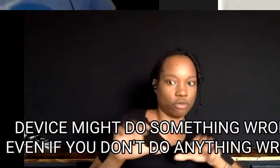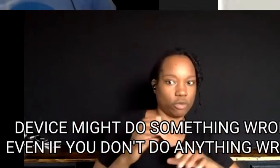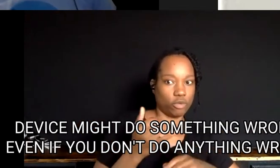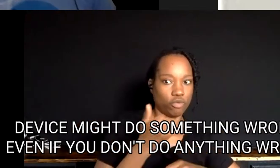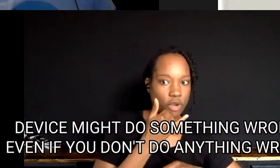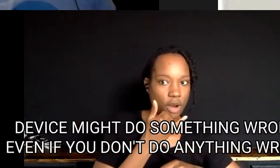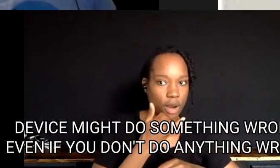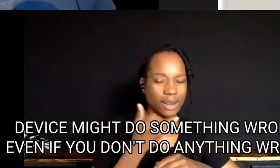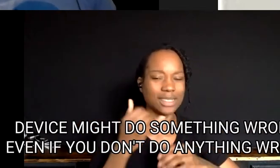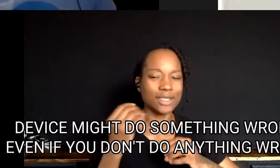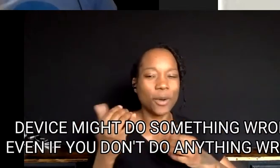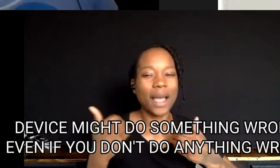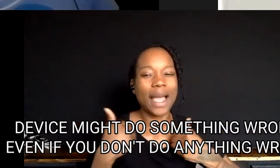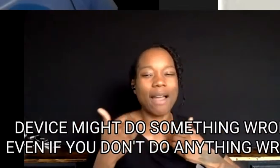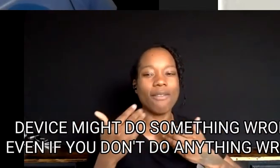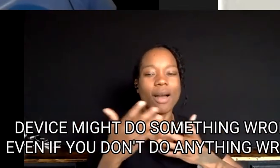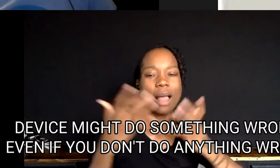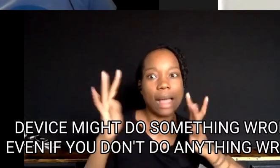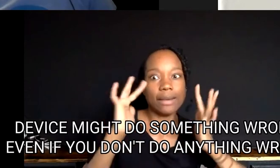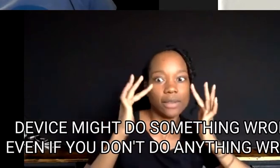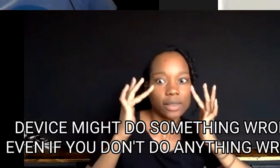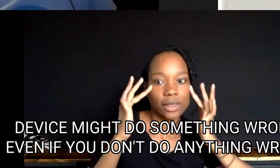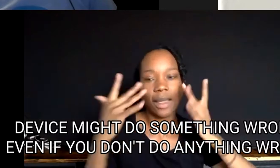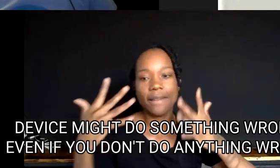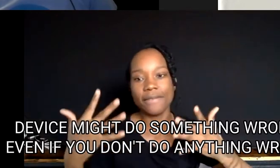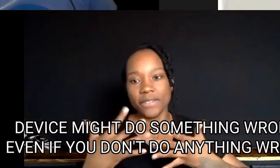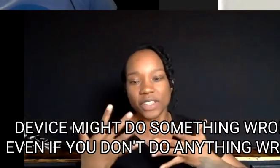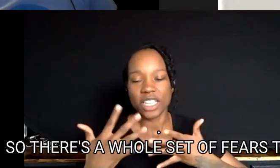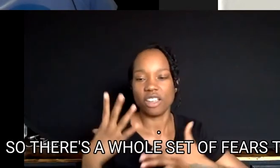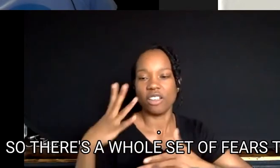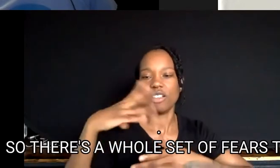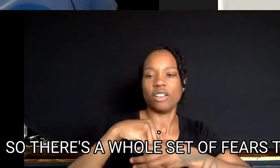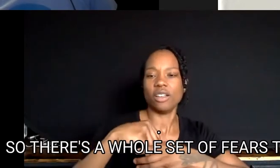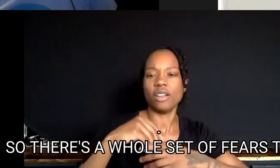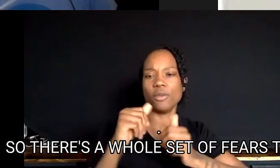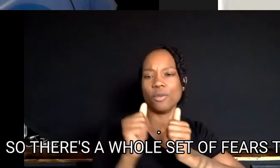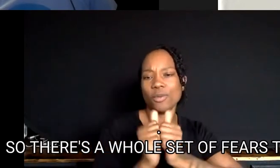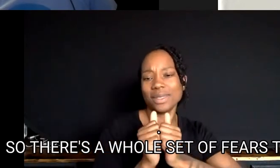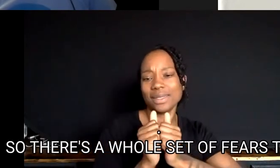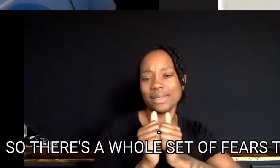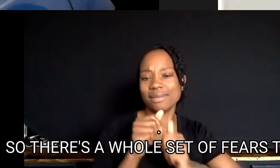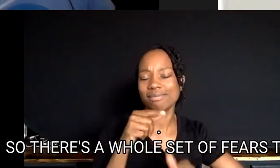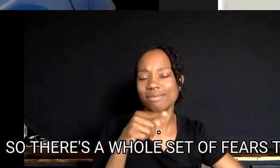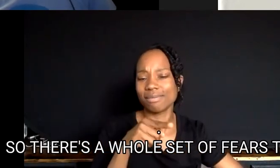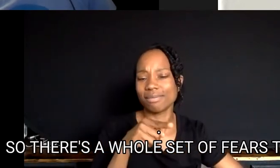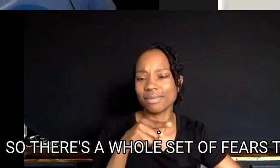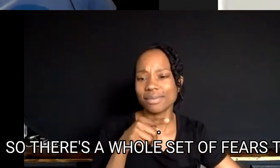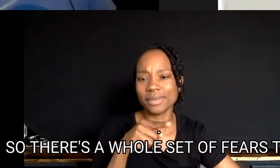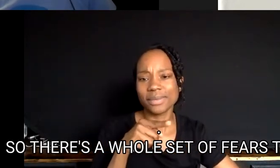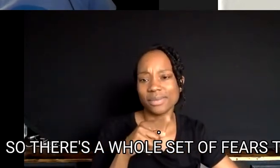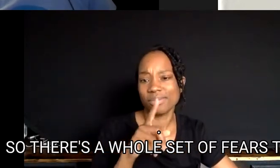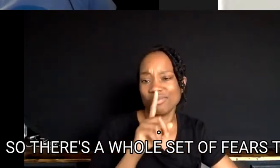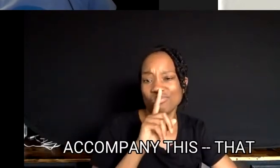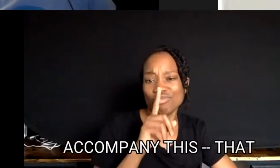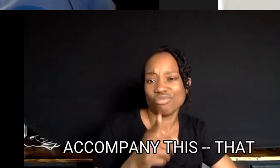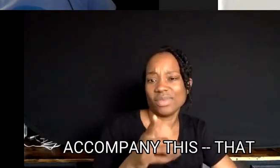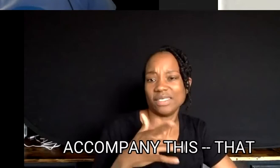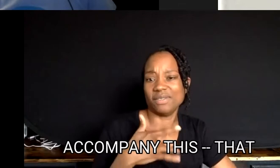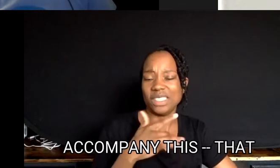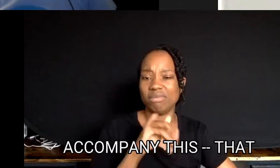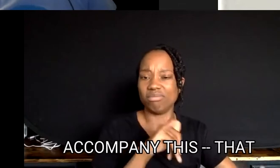a whole set of fears that accompany this that are very much like being